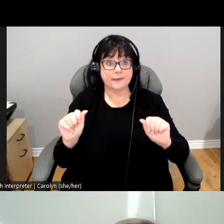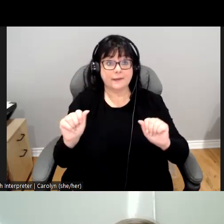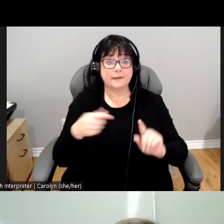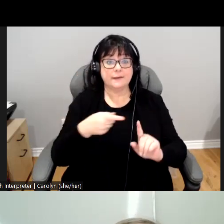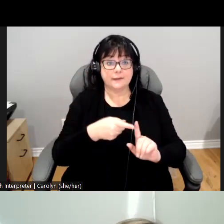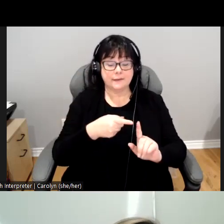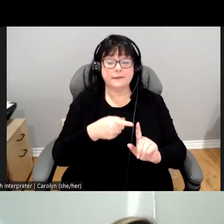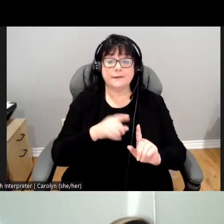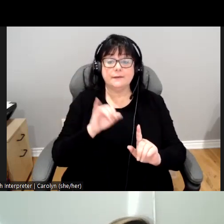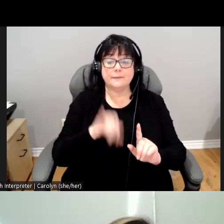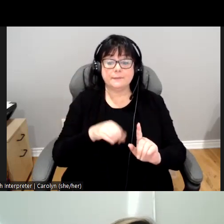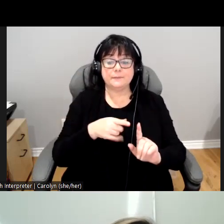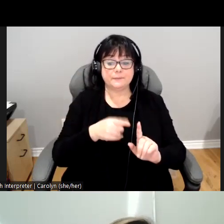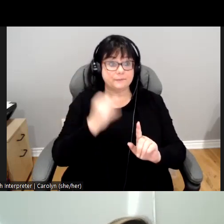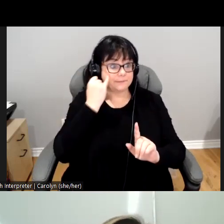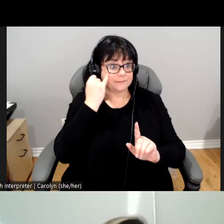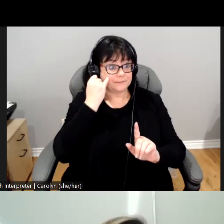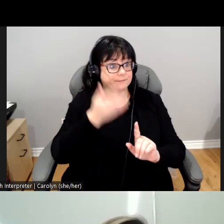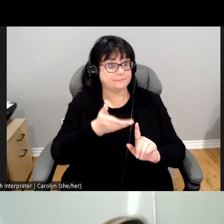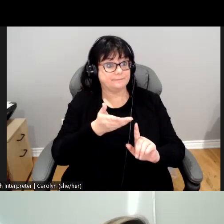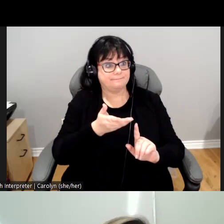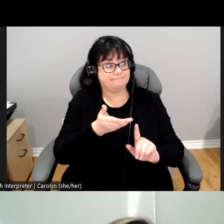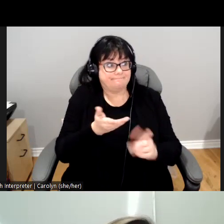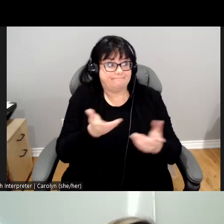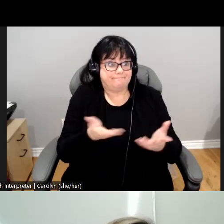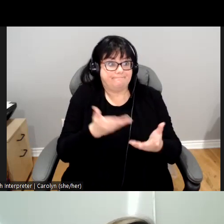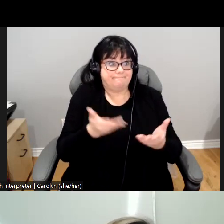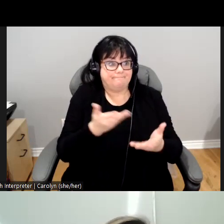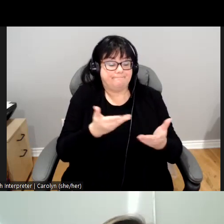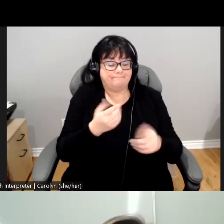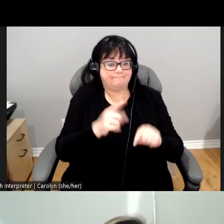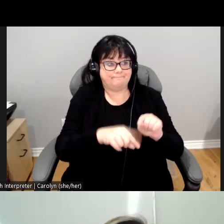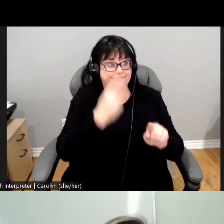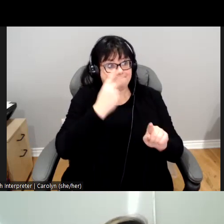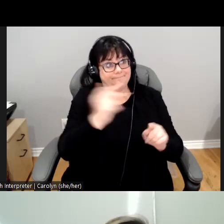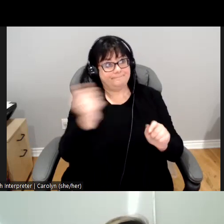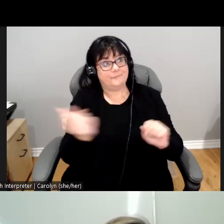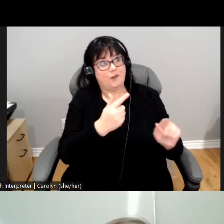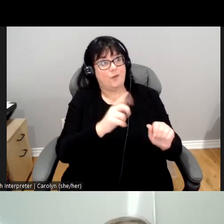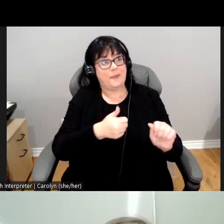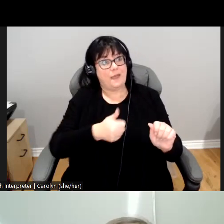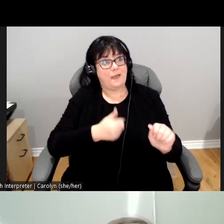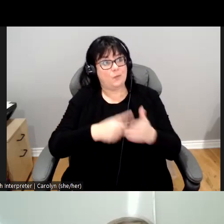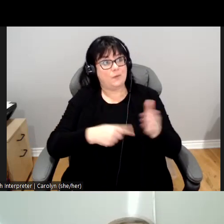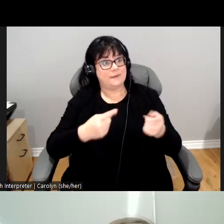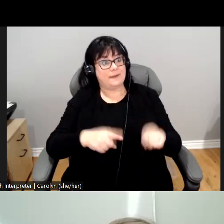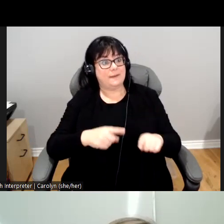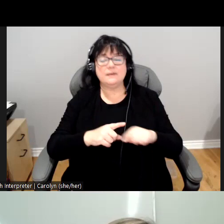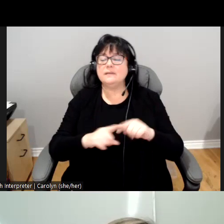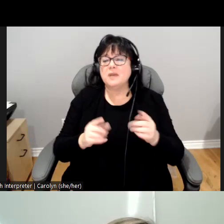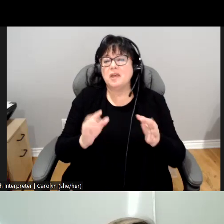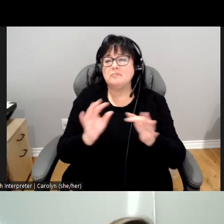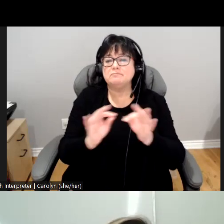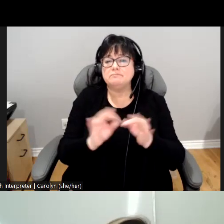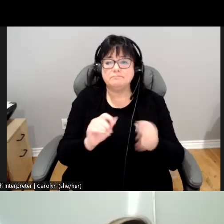of programming. So that's just, I think that's about all I have to say about this particular integration. I was